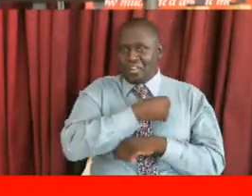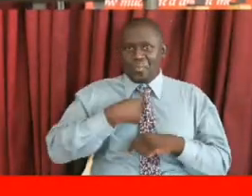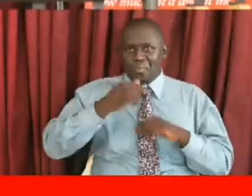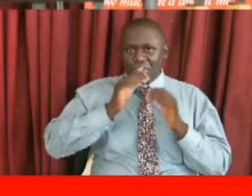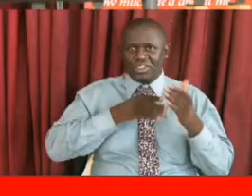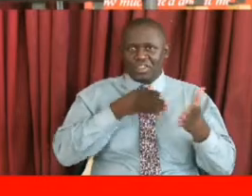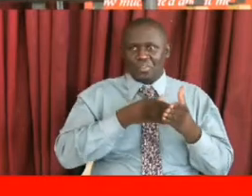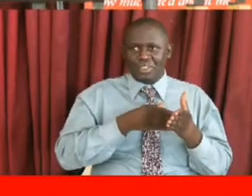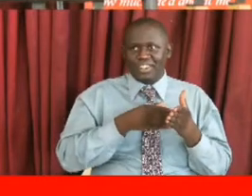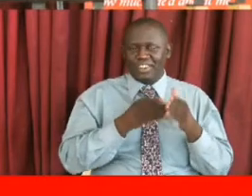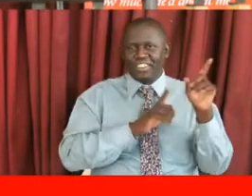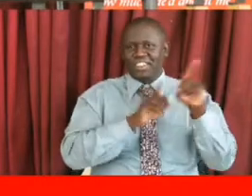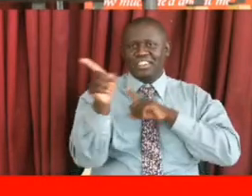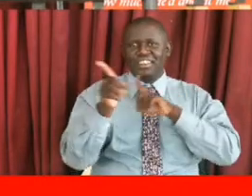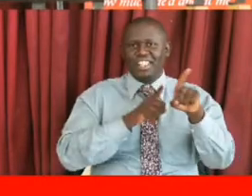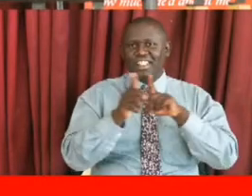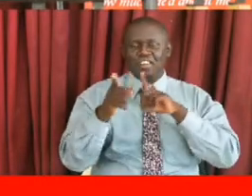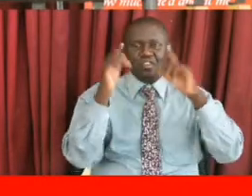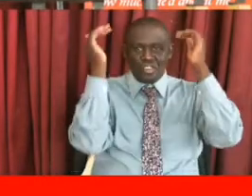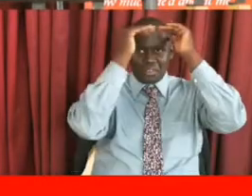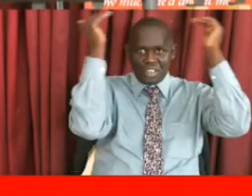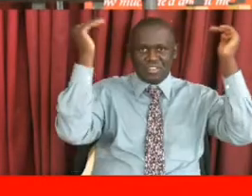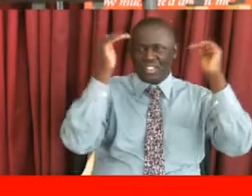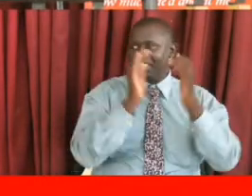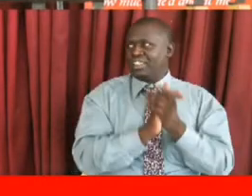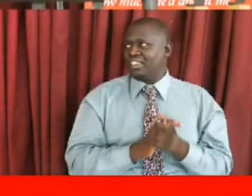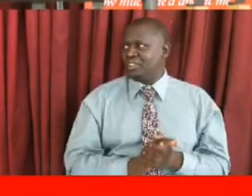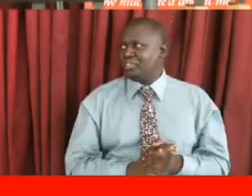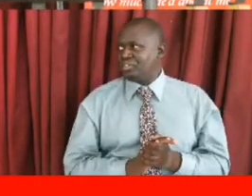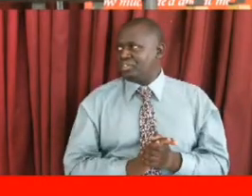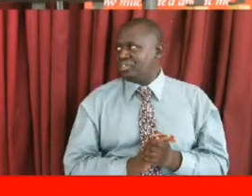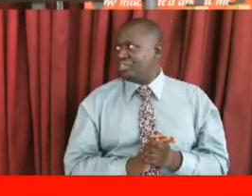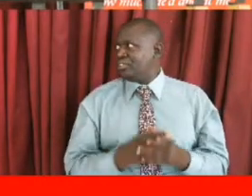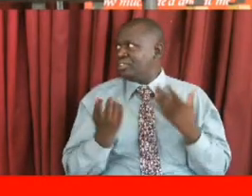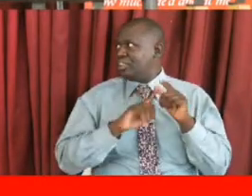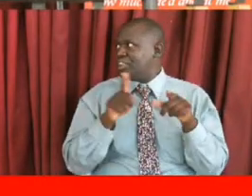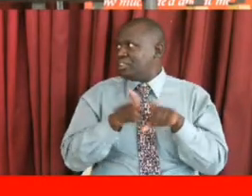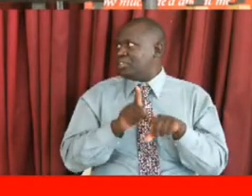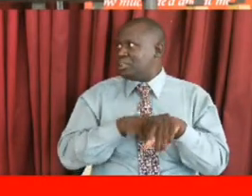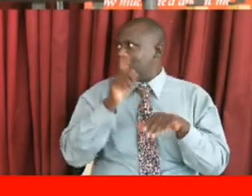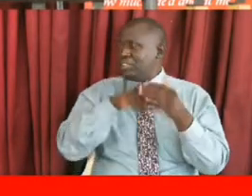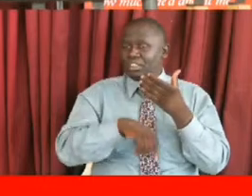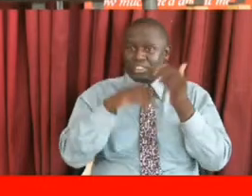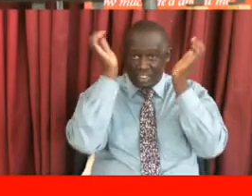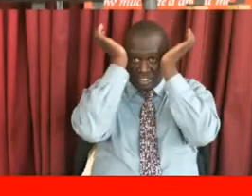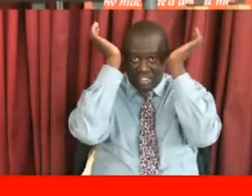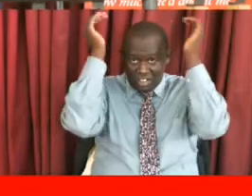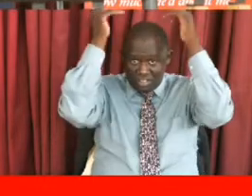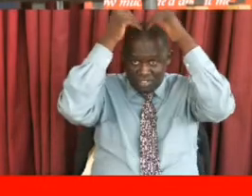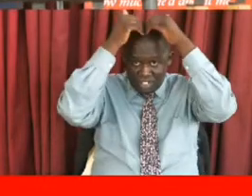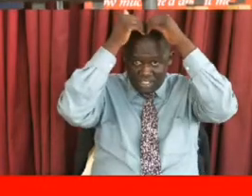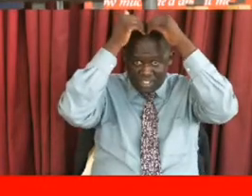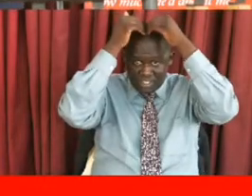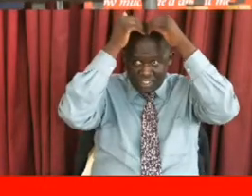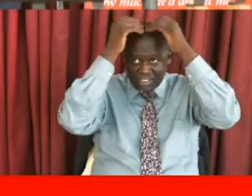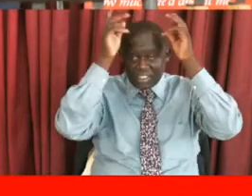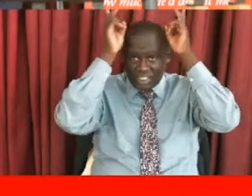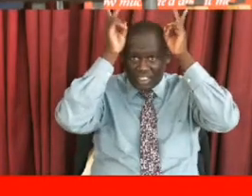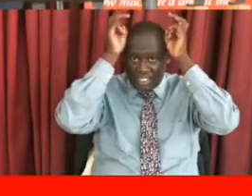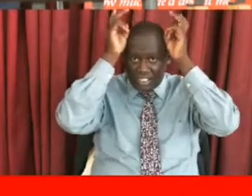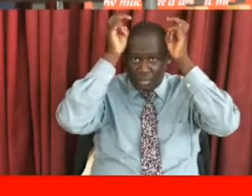I even wonder where are people going is it Heaven that's a demon and it's dangerous it will send many